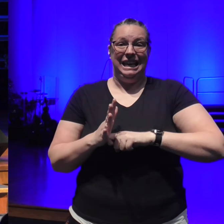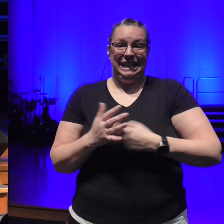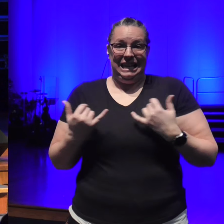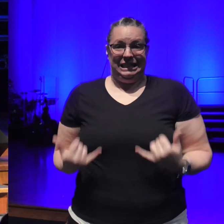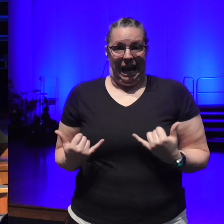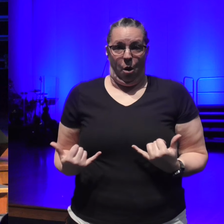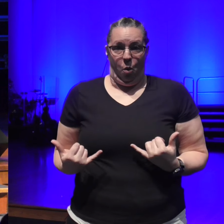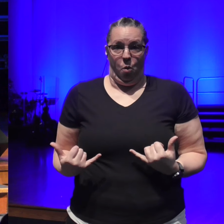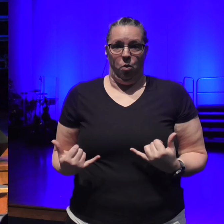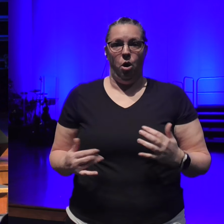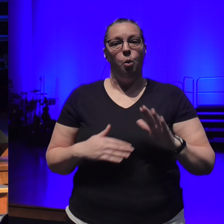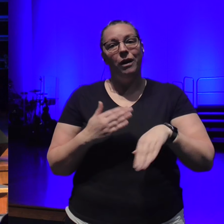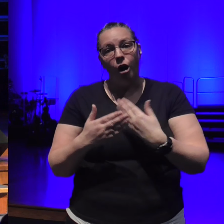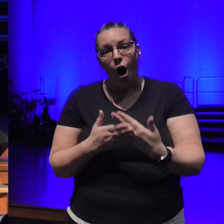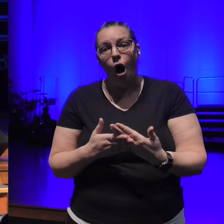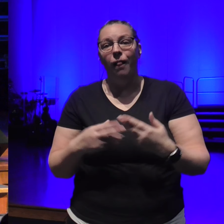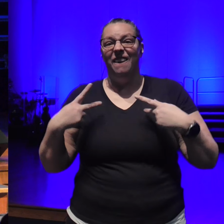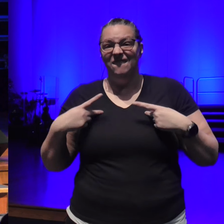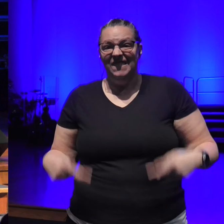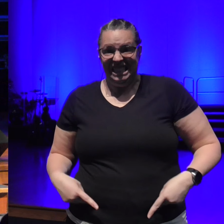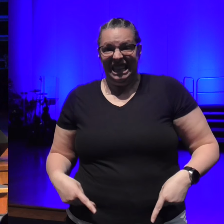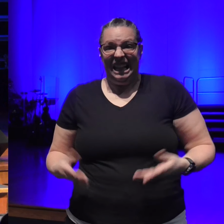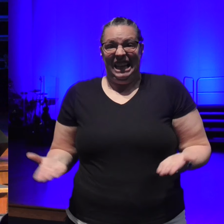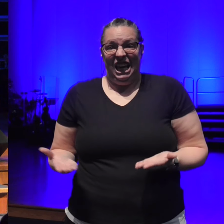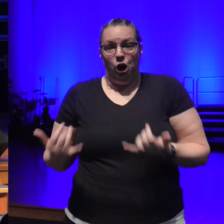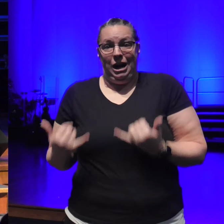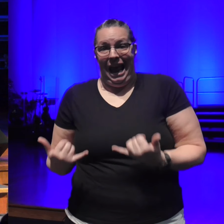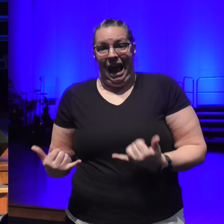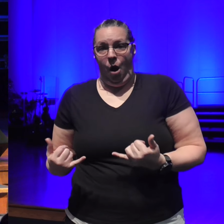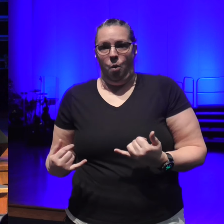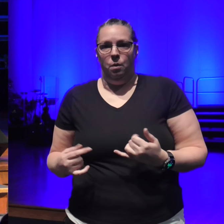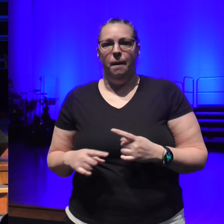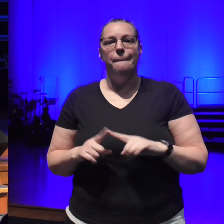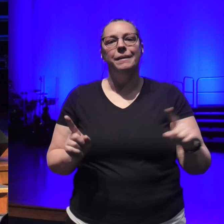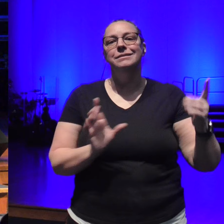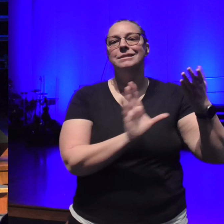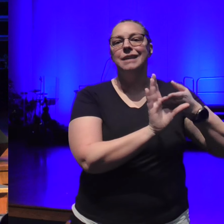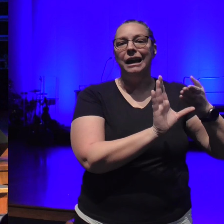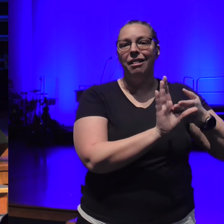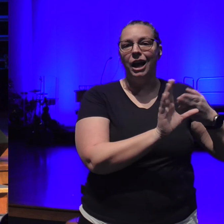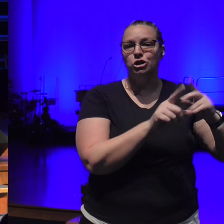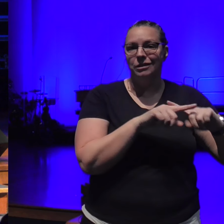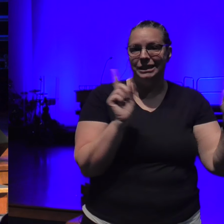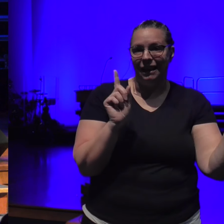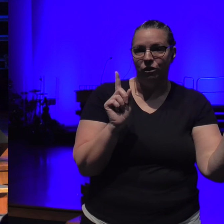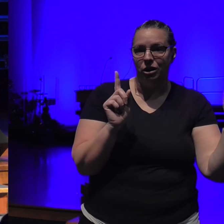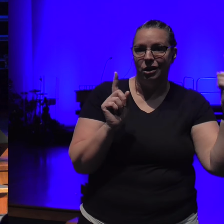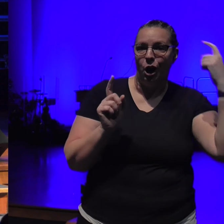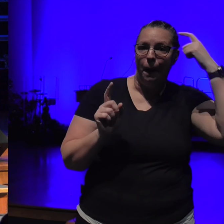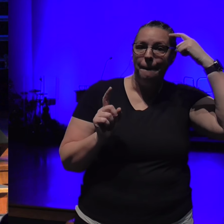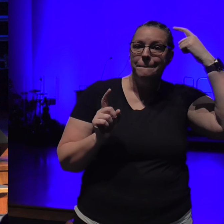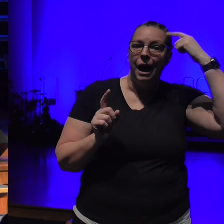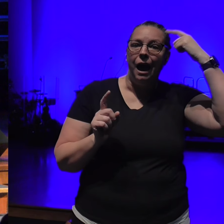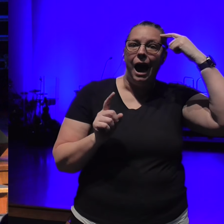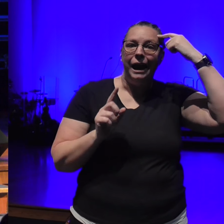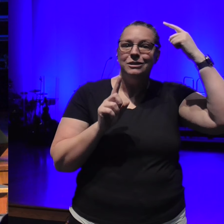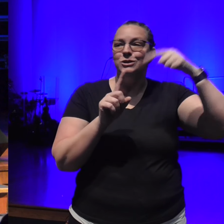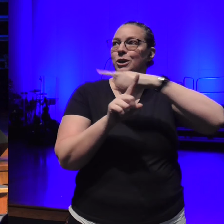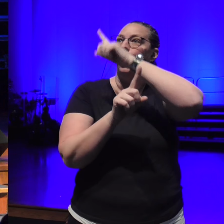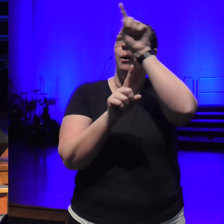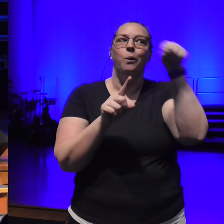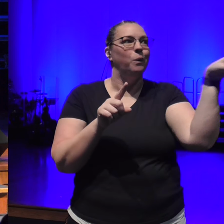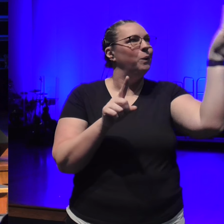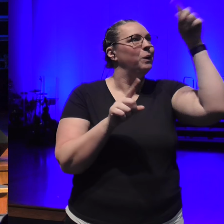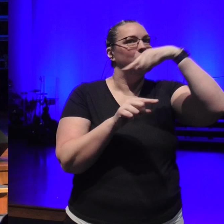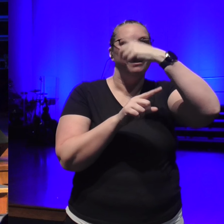of the present moment, physically, but not psychologically. Our minds are time travelers. Back